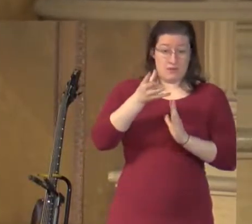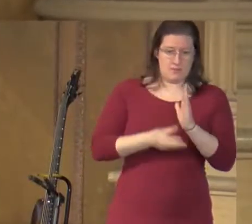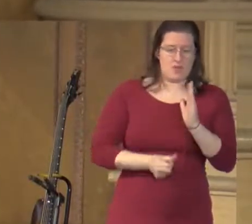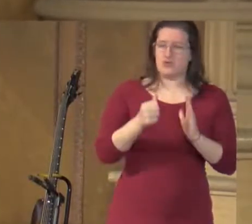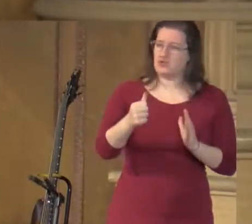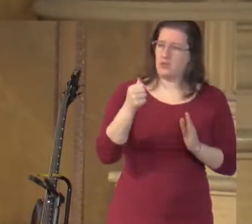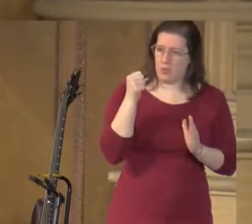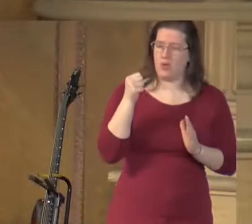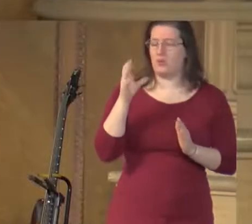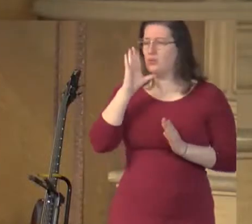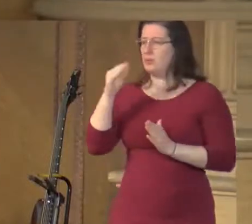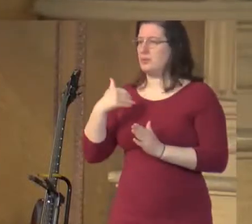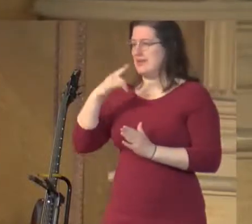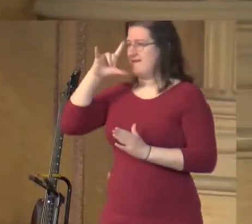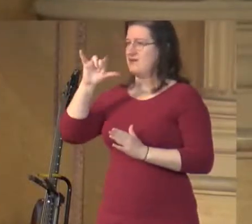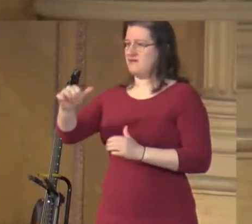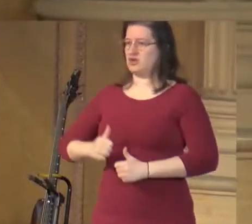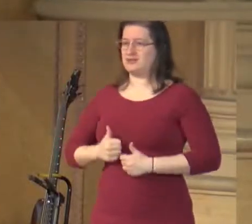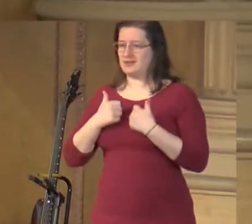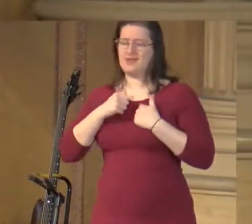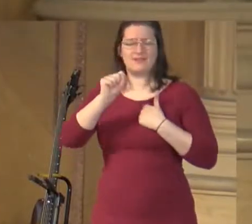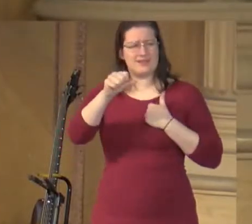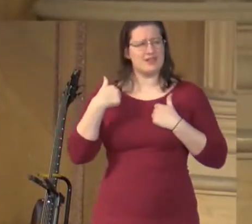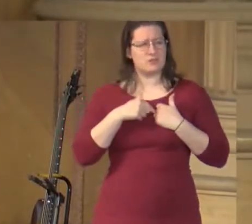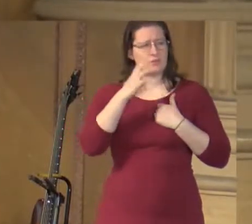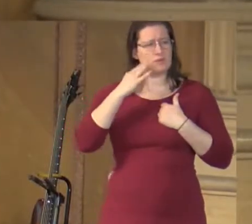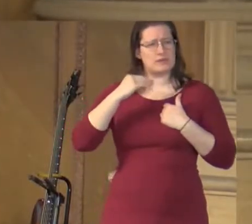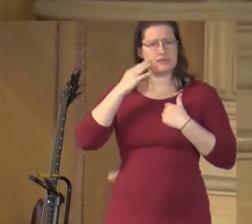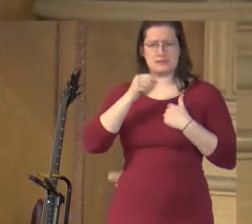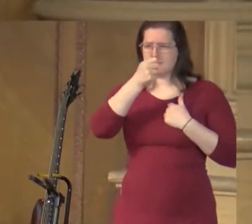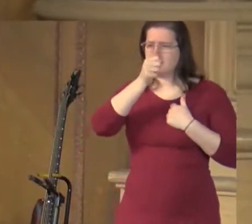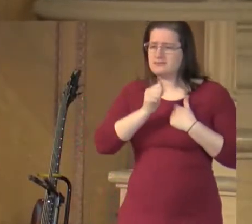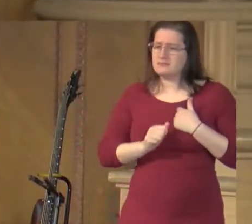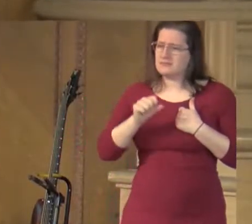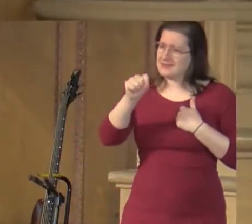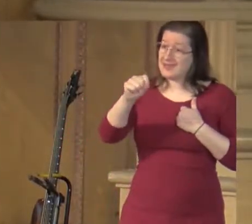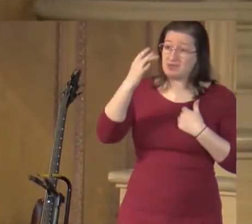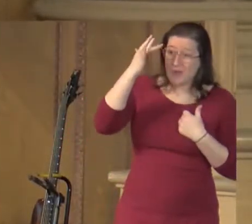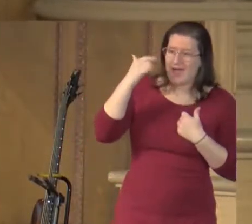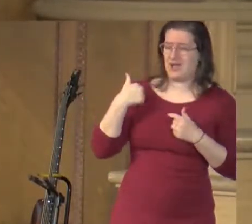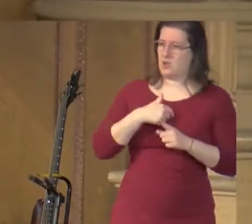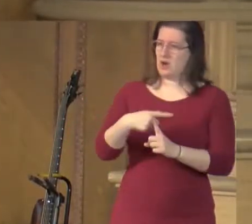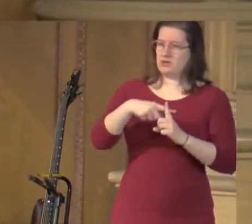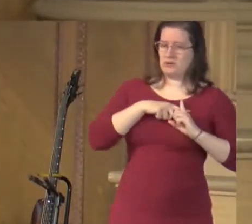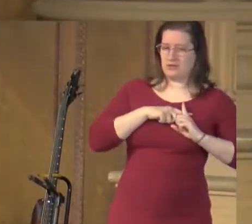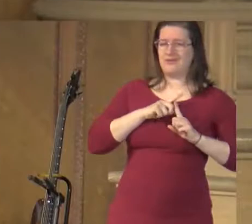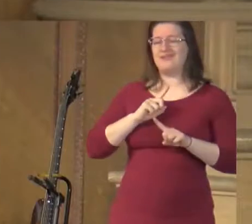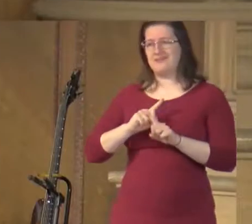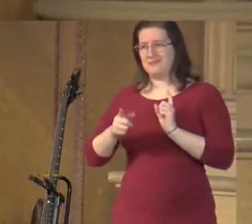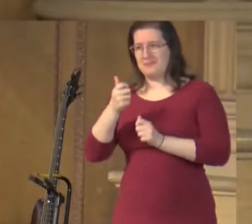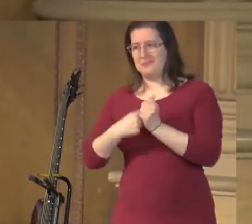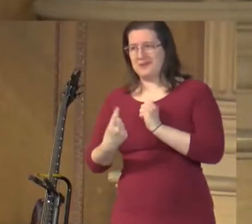yeah we'll walk through some trials because we're followers of Jesus but everyone will be tried